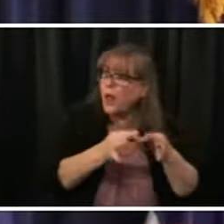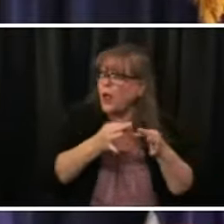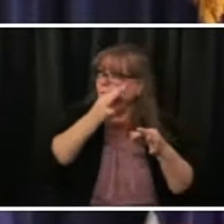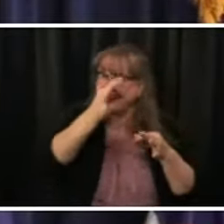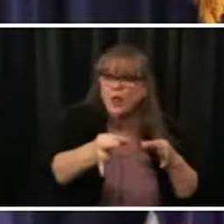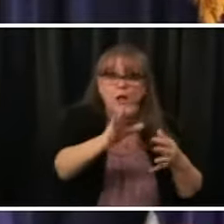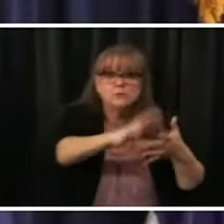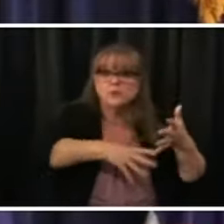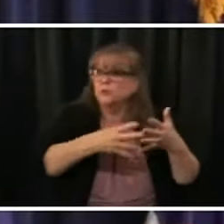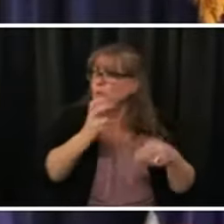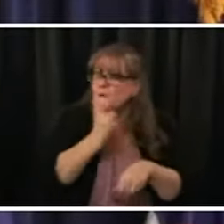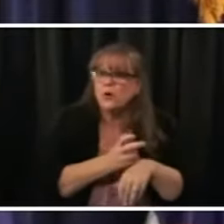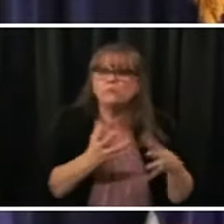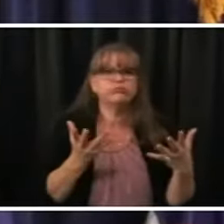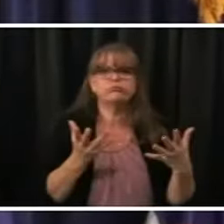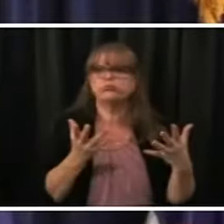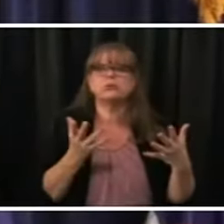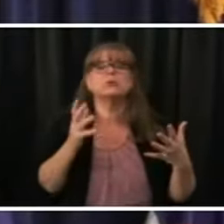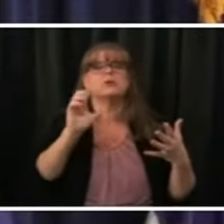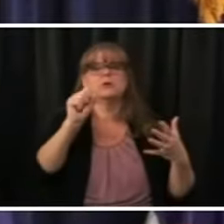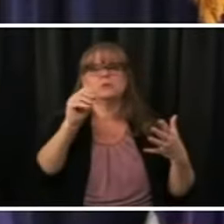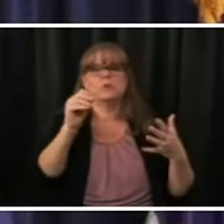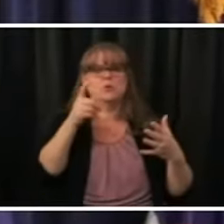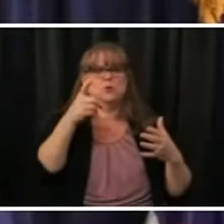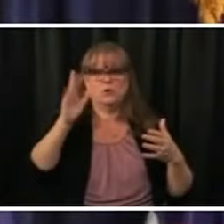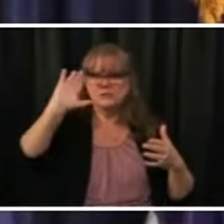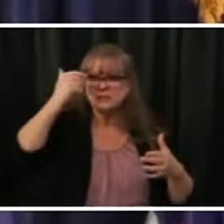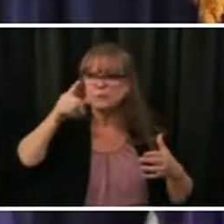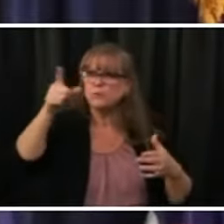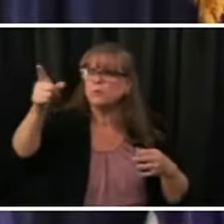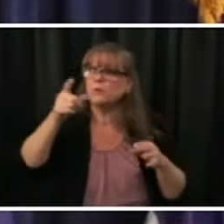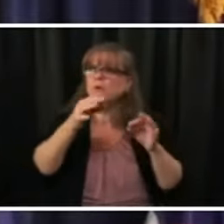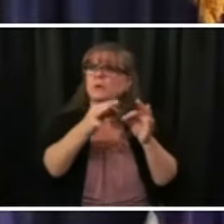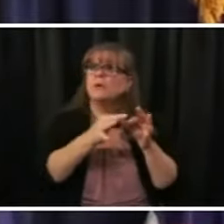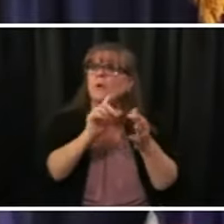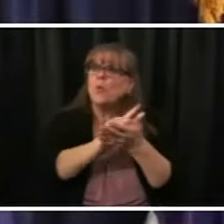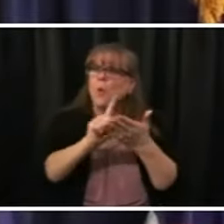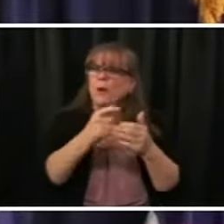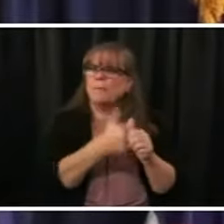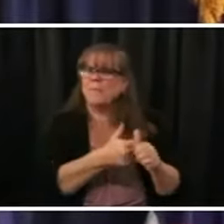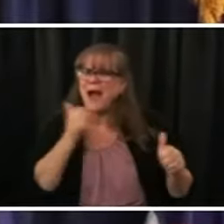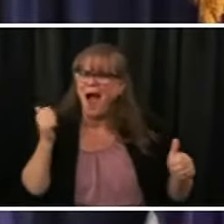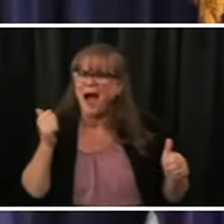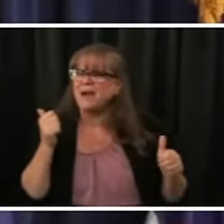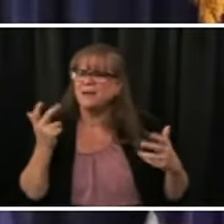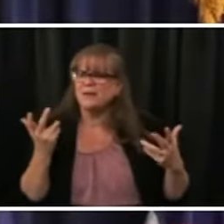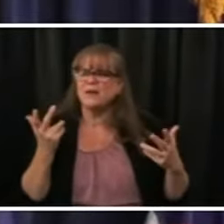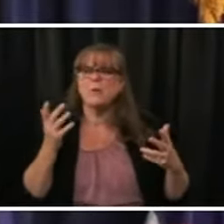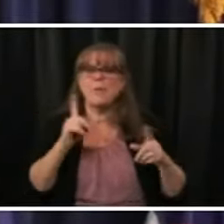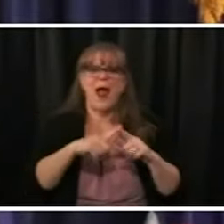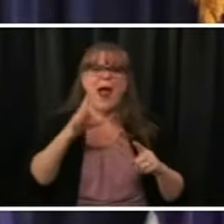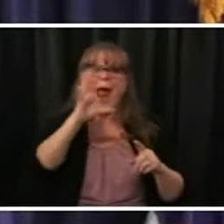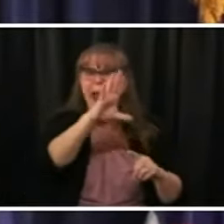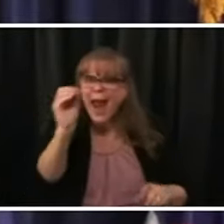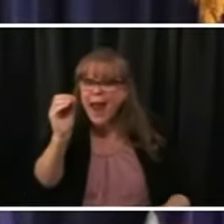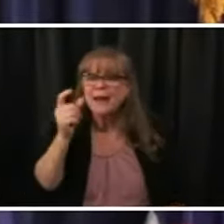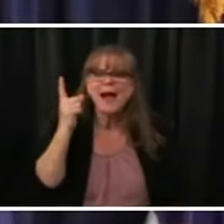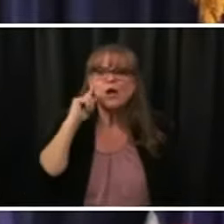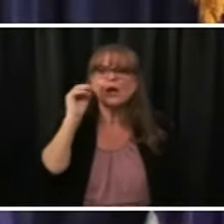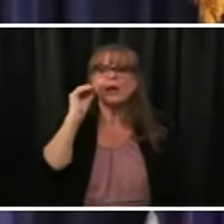week behind. They're also complaining that they are not being told how many doses are going to pharmacies and hospitals